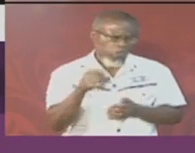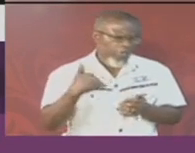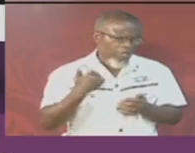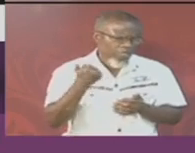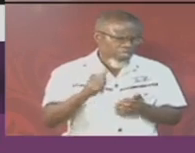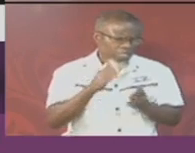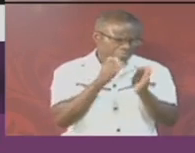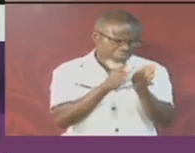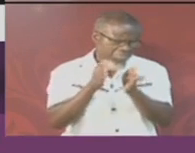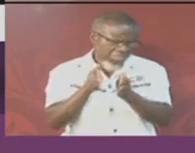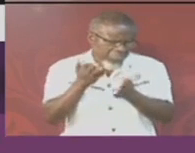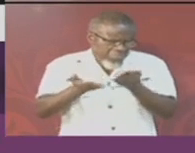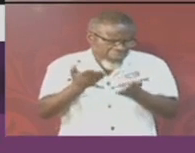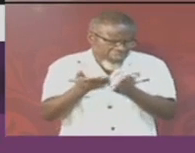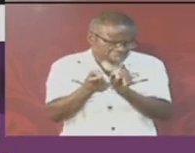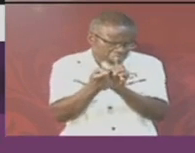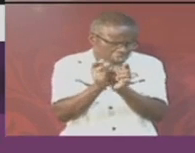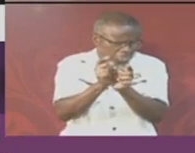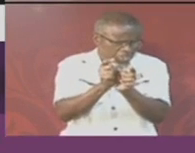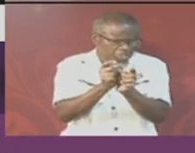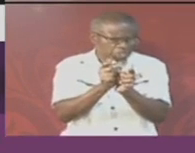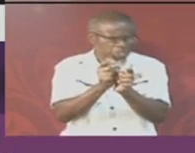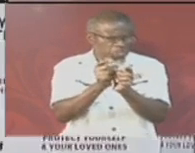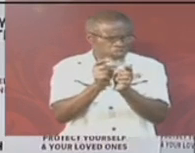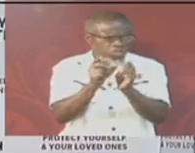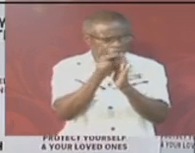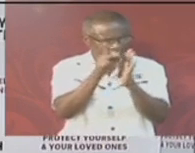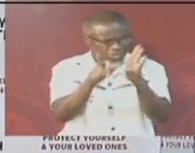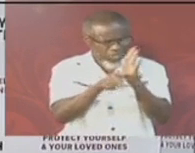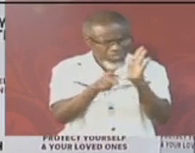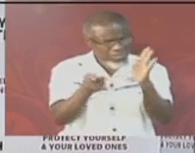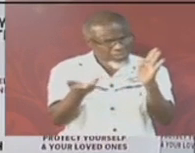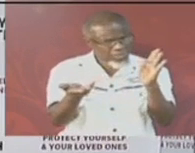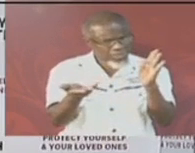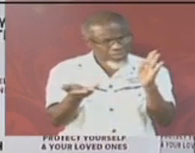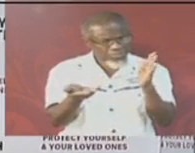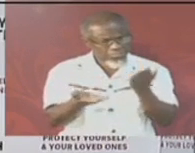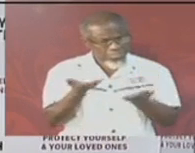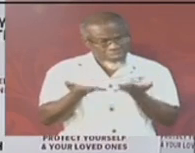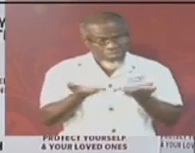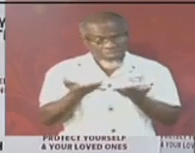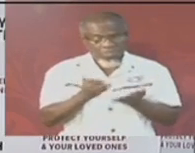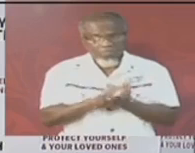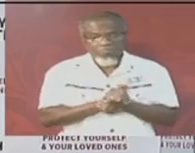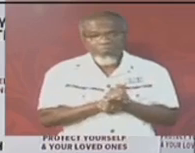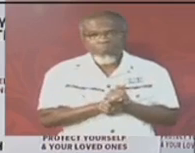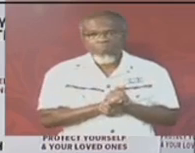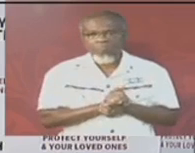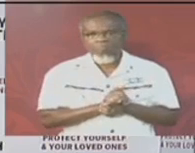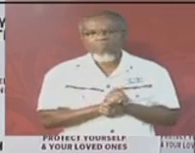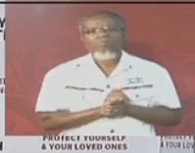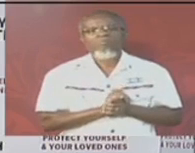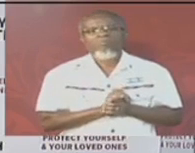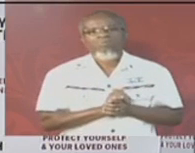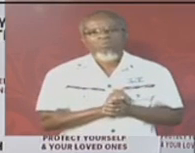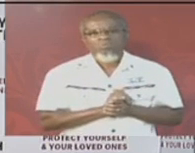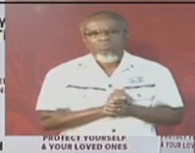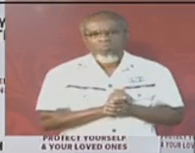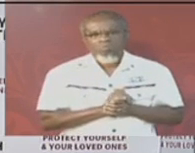maybe overhaul it at this stage? Thank you. Thank you very much for your questions. Dr. Hines will take the first.